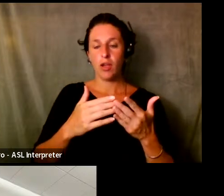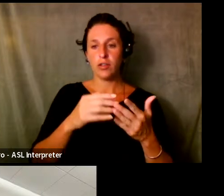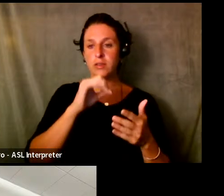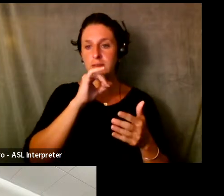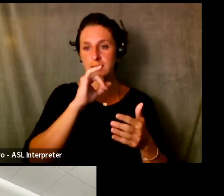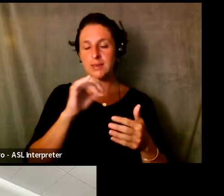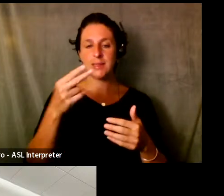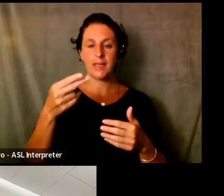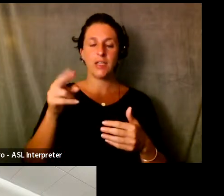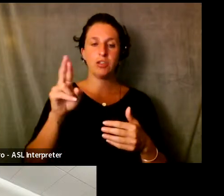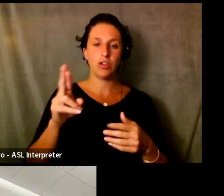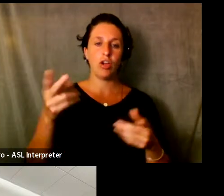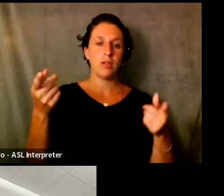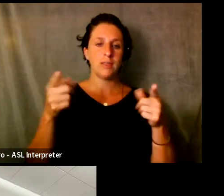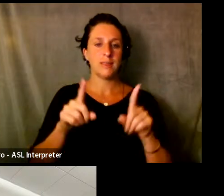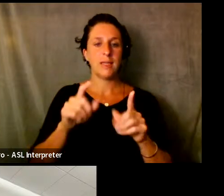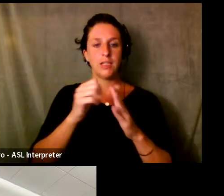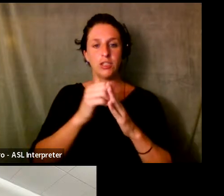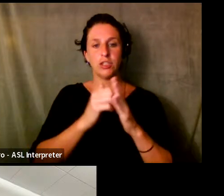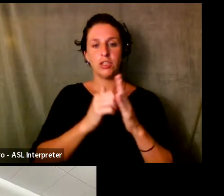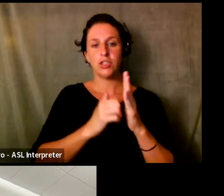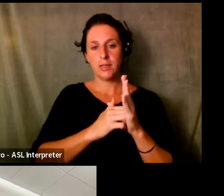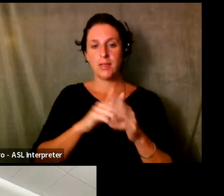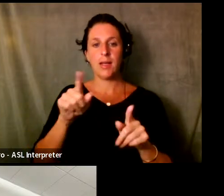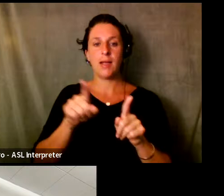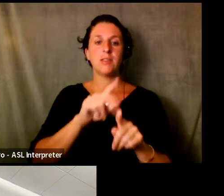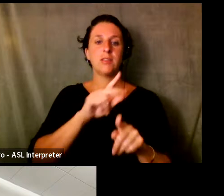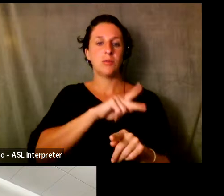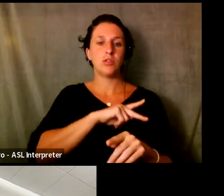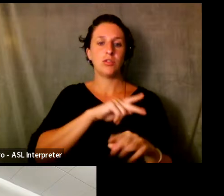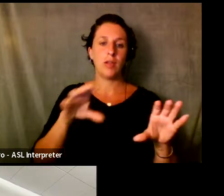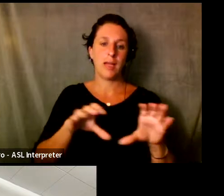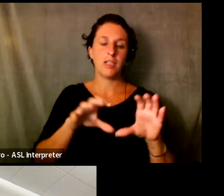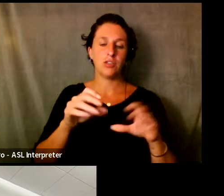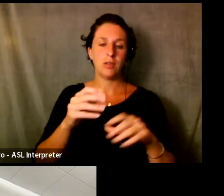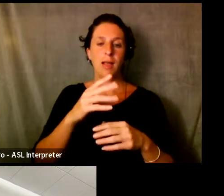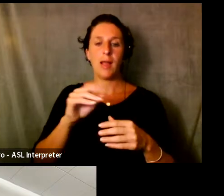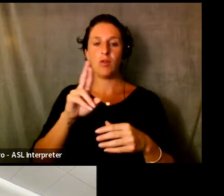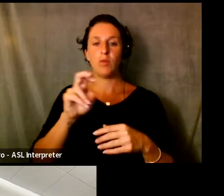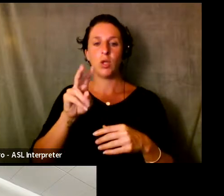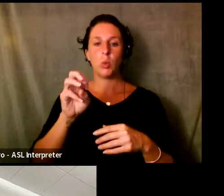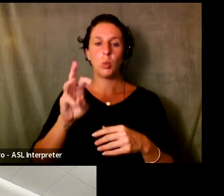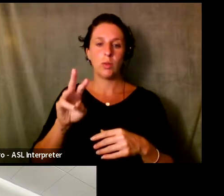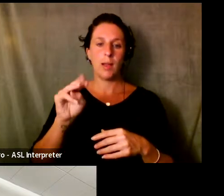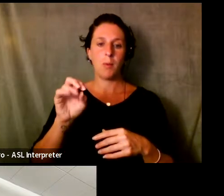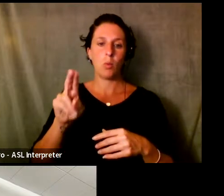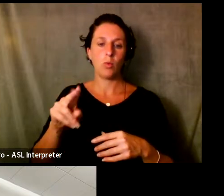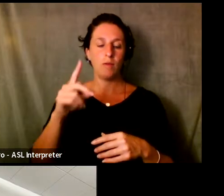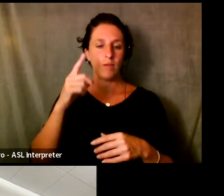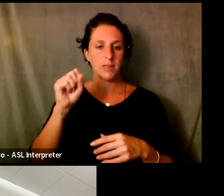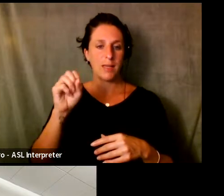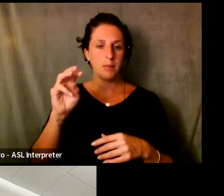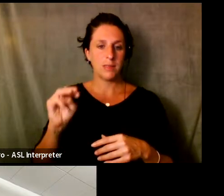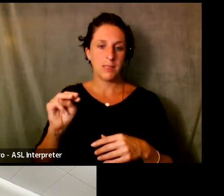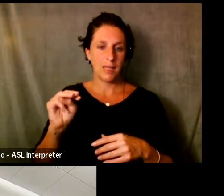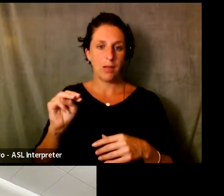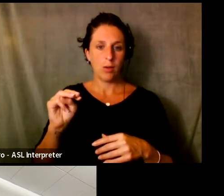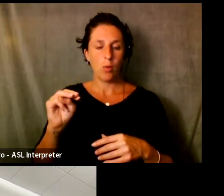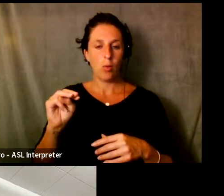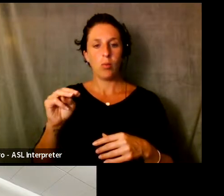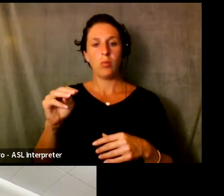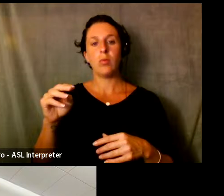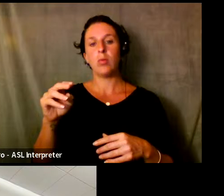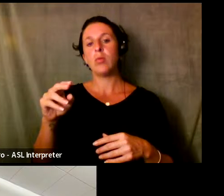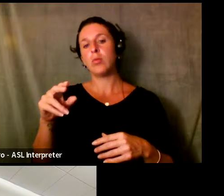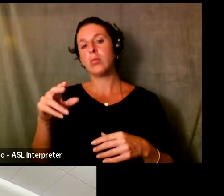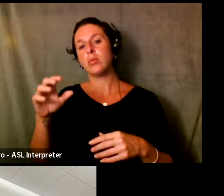HR consent agenda as the personnel actions, and then a renewed MOU with San Mateo Foster City for a deaf and hard of hearing teacher,